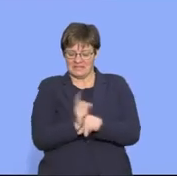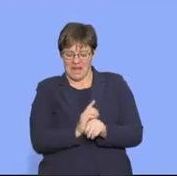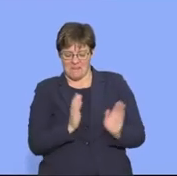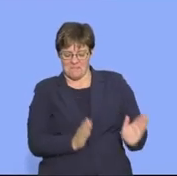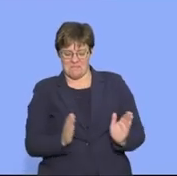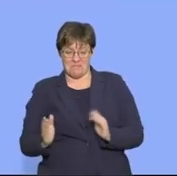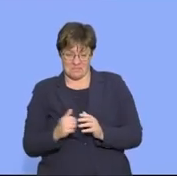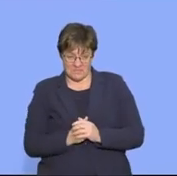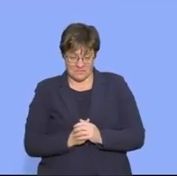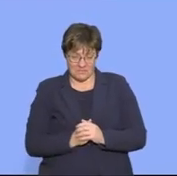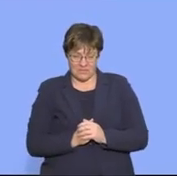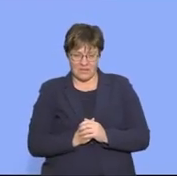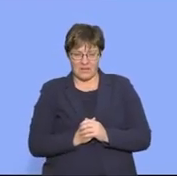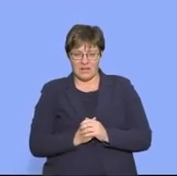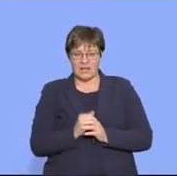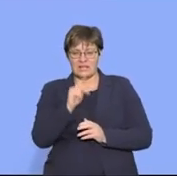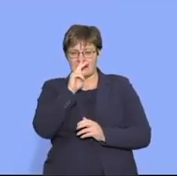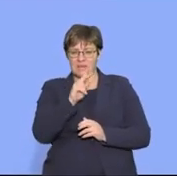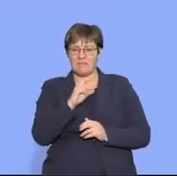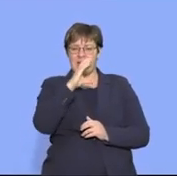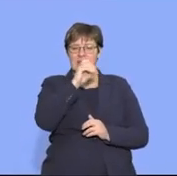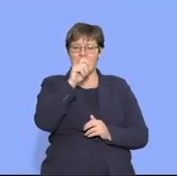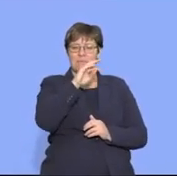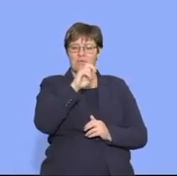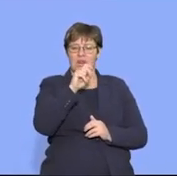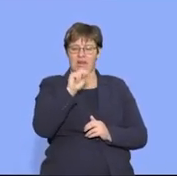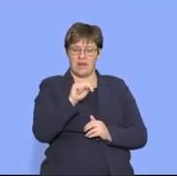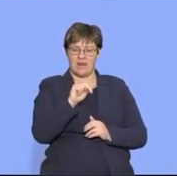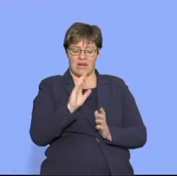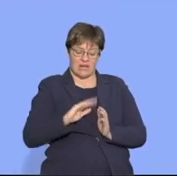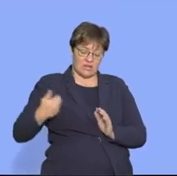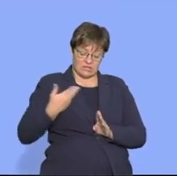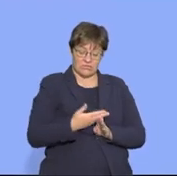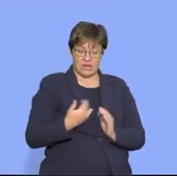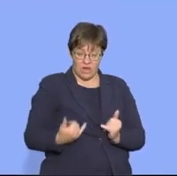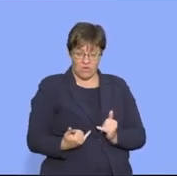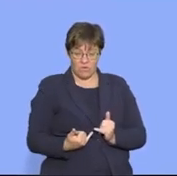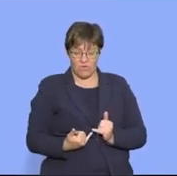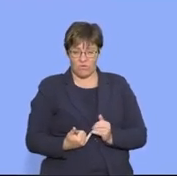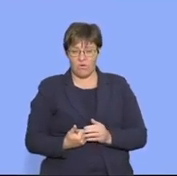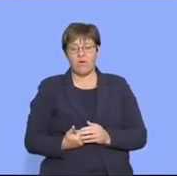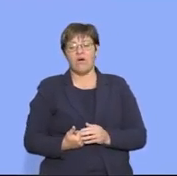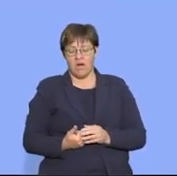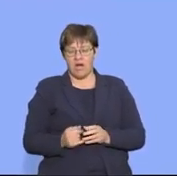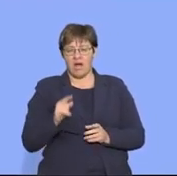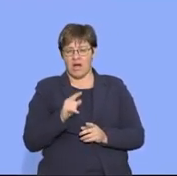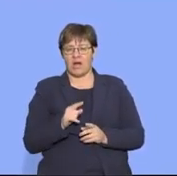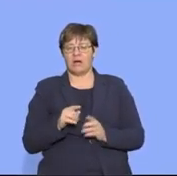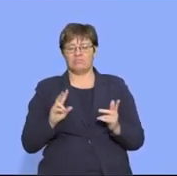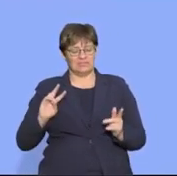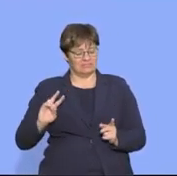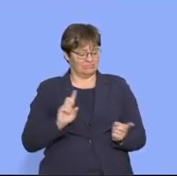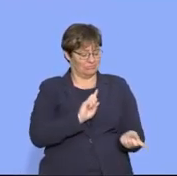which existed at the time. And as you can see from the Cambrian period to now, the living things